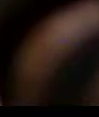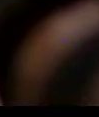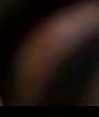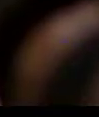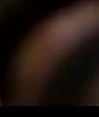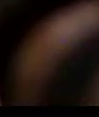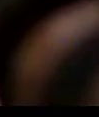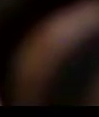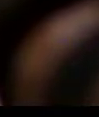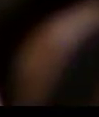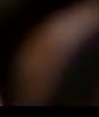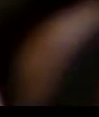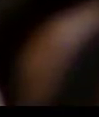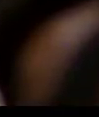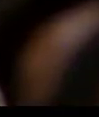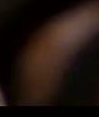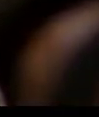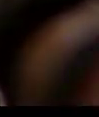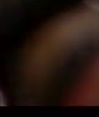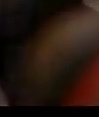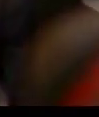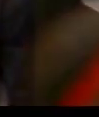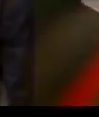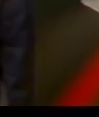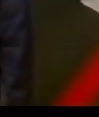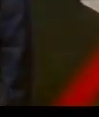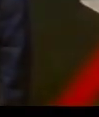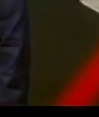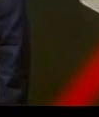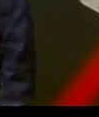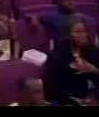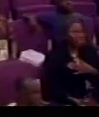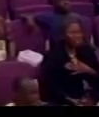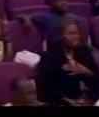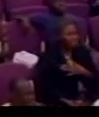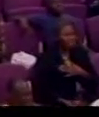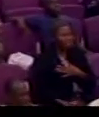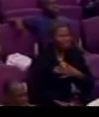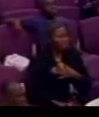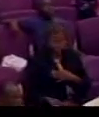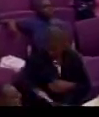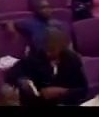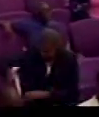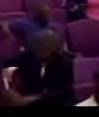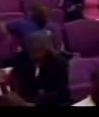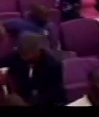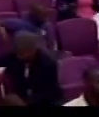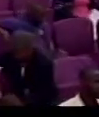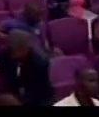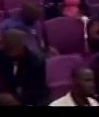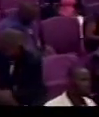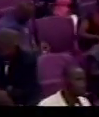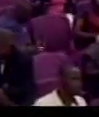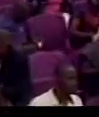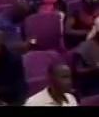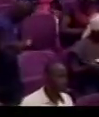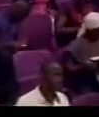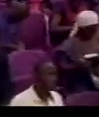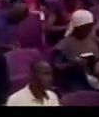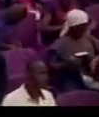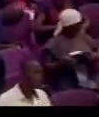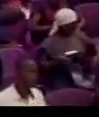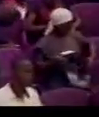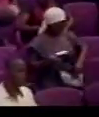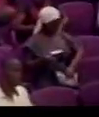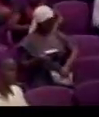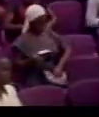life. Grace abundant in Jesus' name. Rise up and tell the Lord, and let